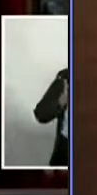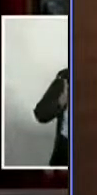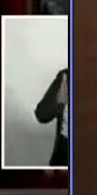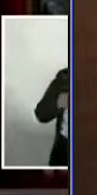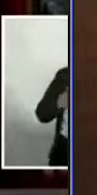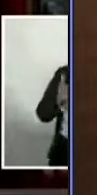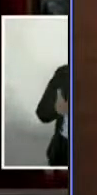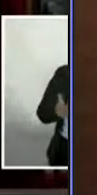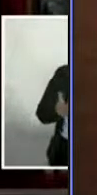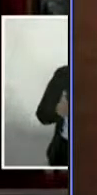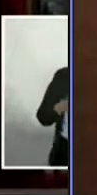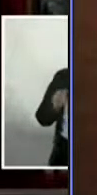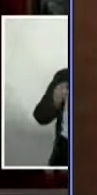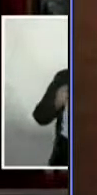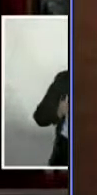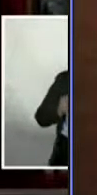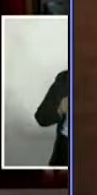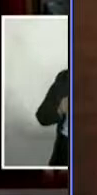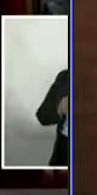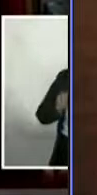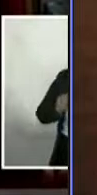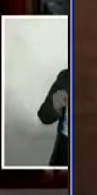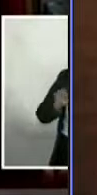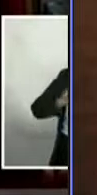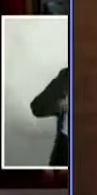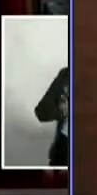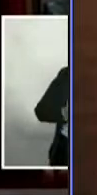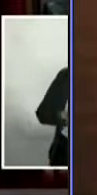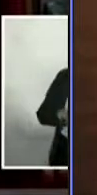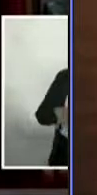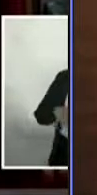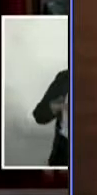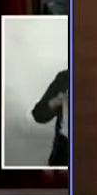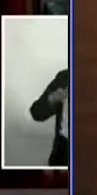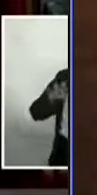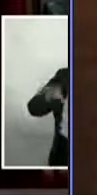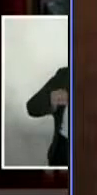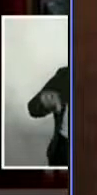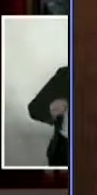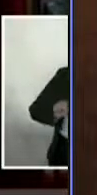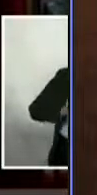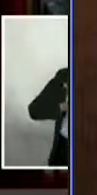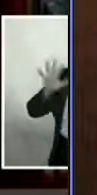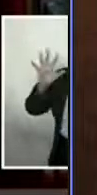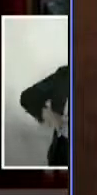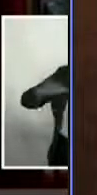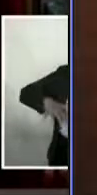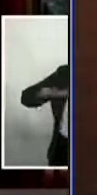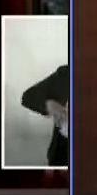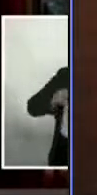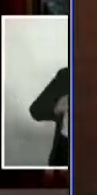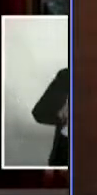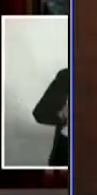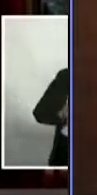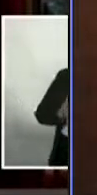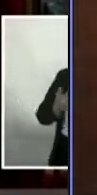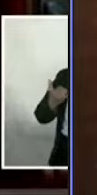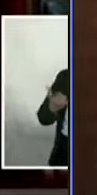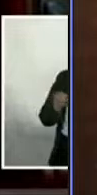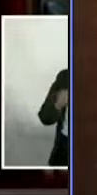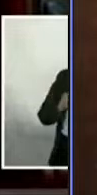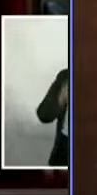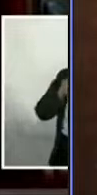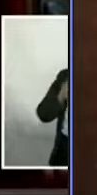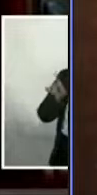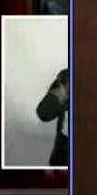the floods. Last but not least, Program 7 deals with environmental management. Our purpose is mainly to promote